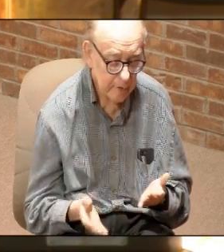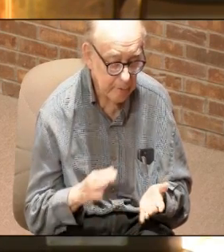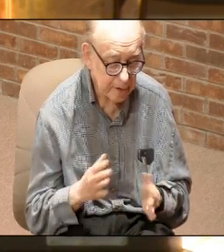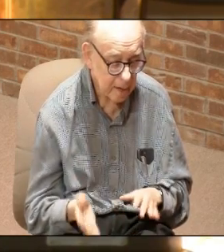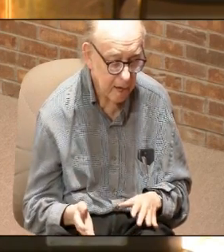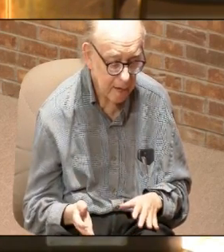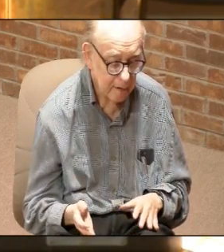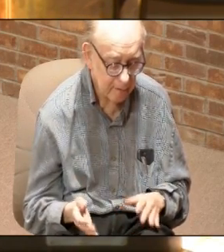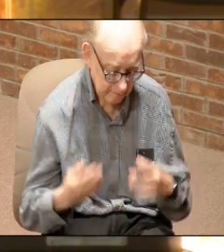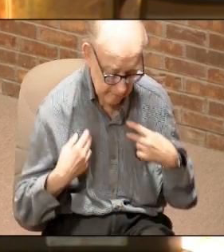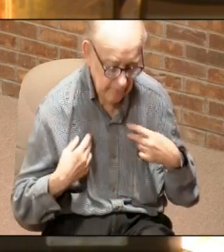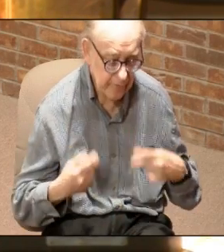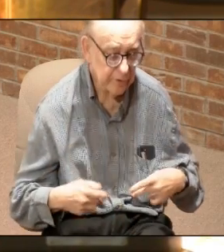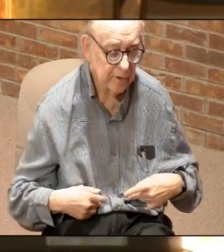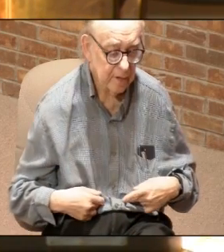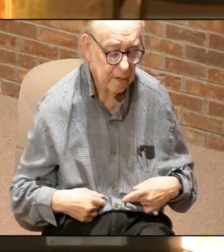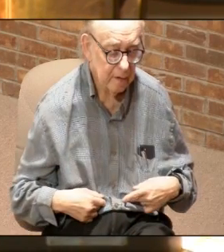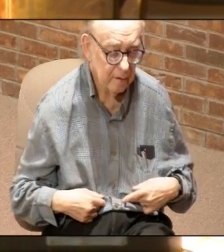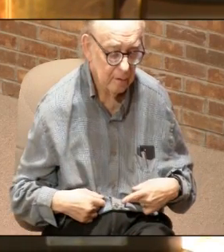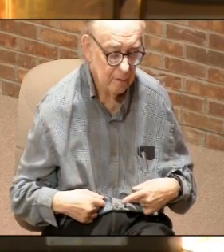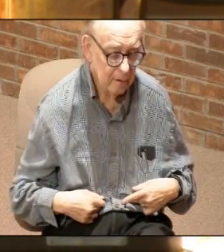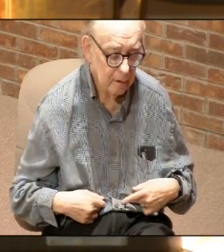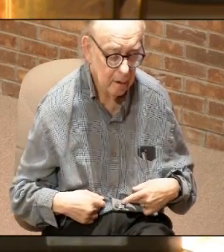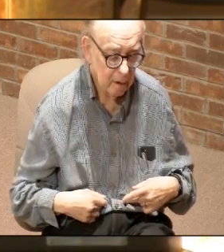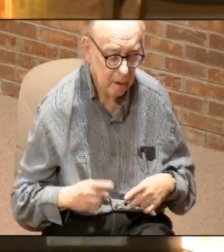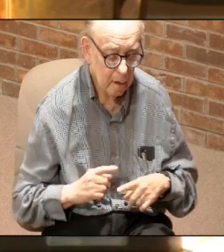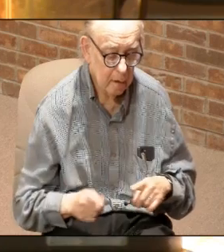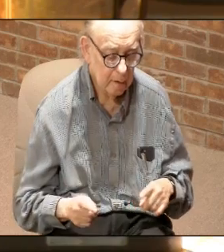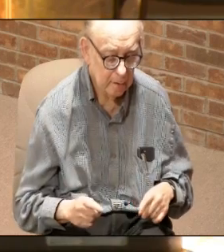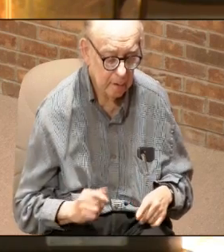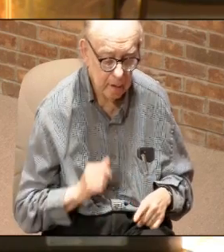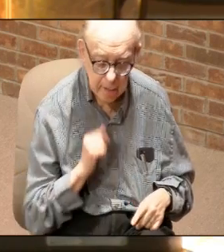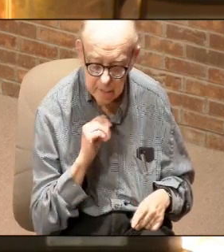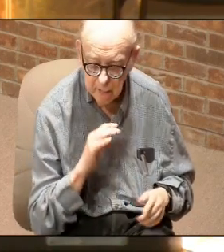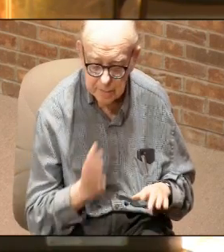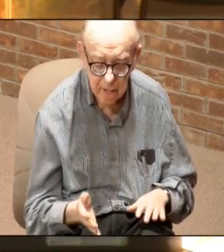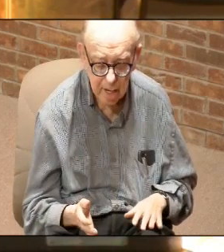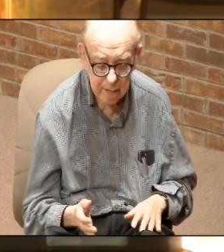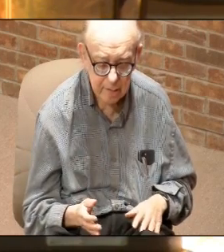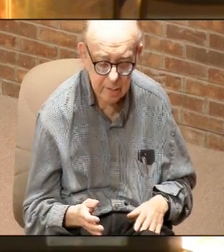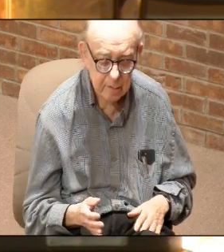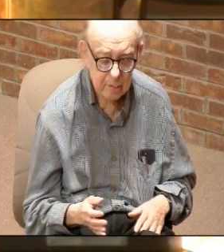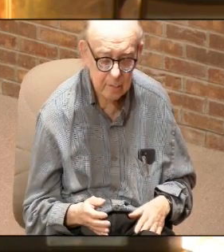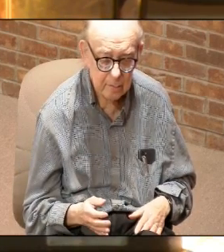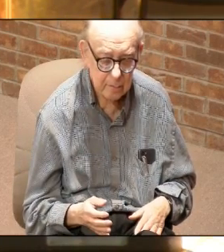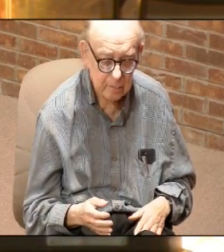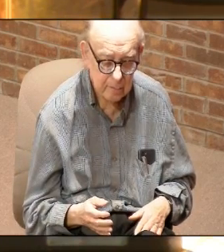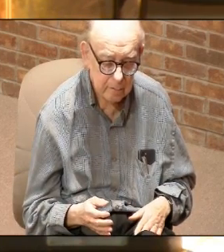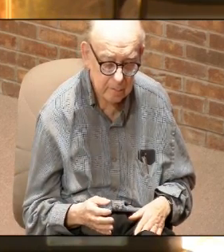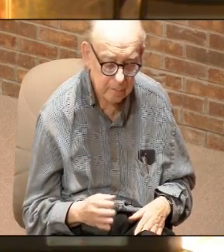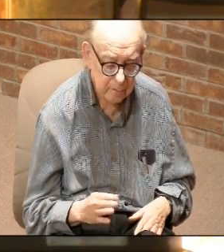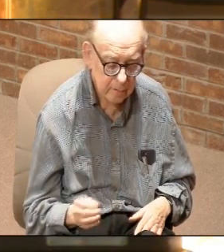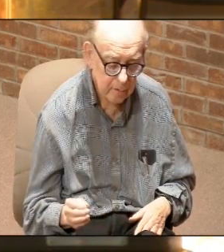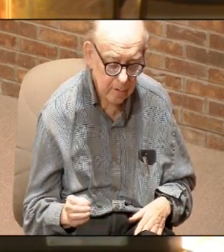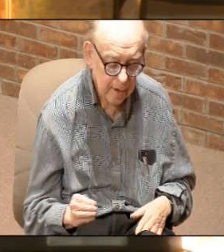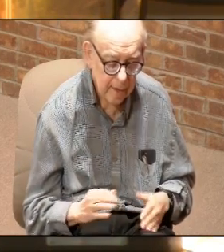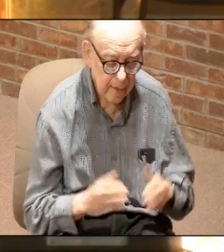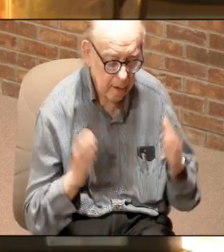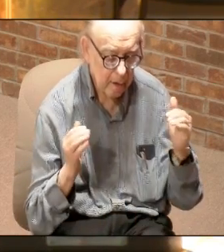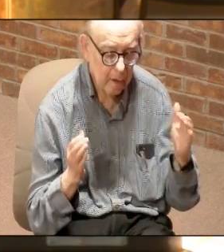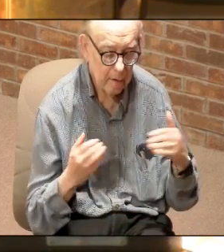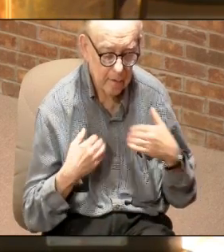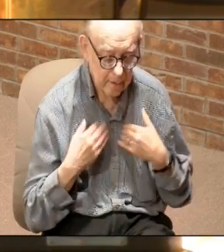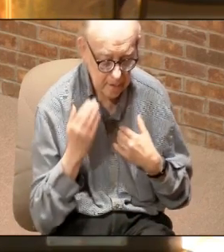die physically, but I will not die. And this hope that